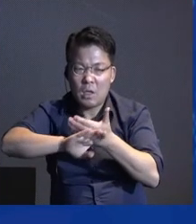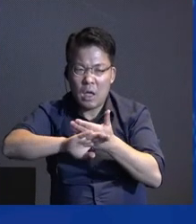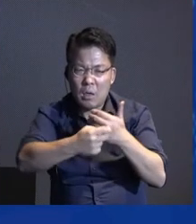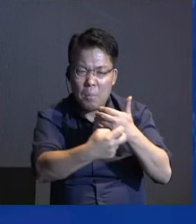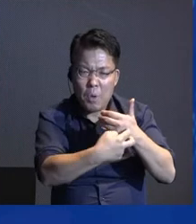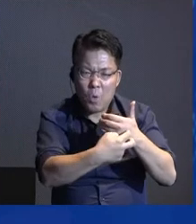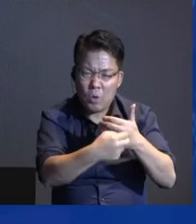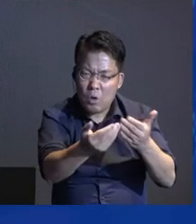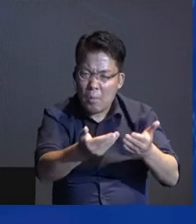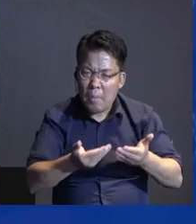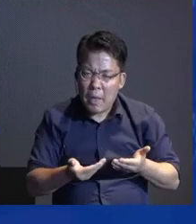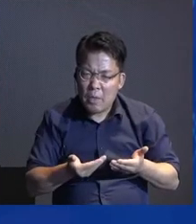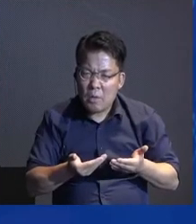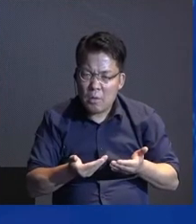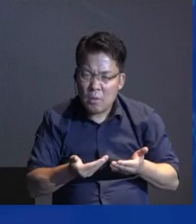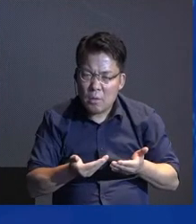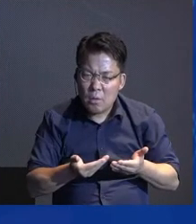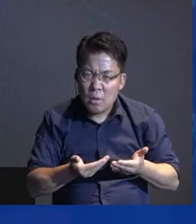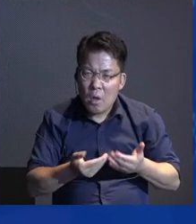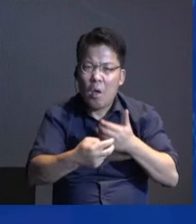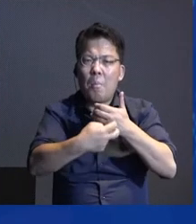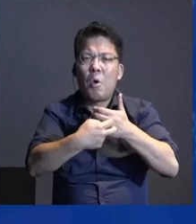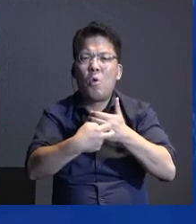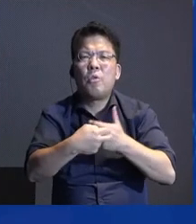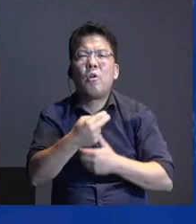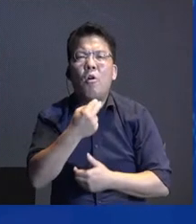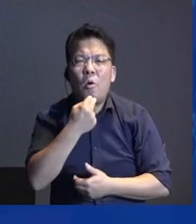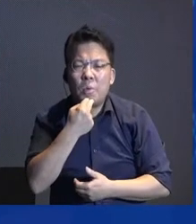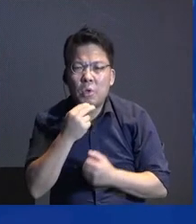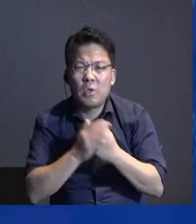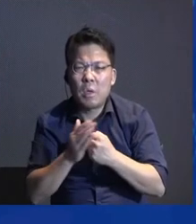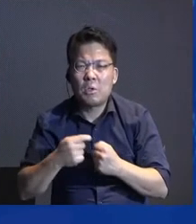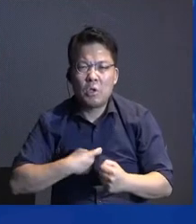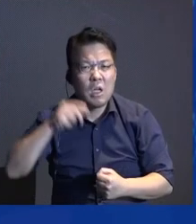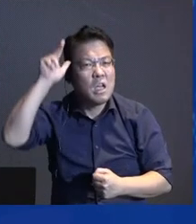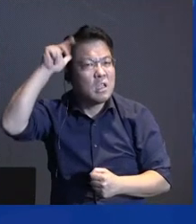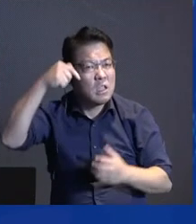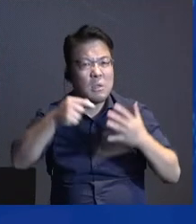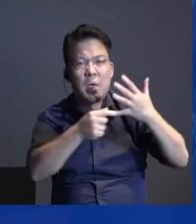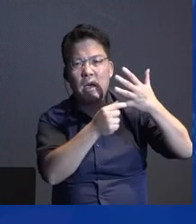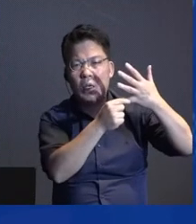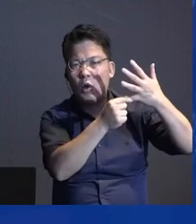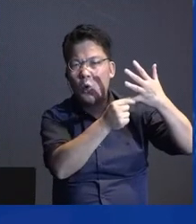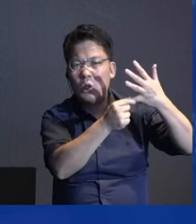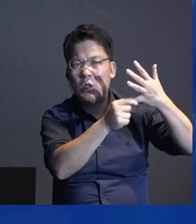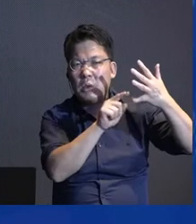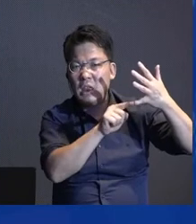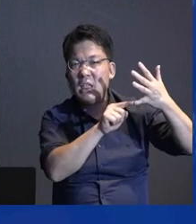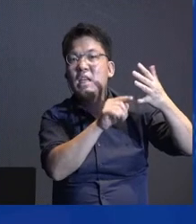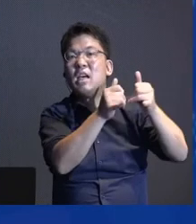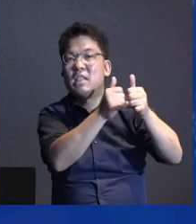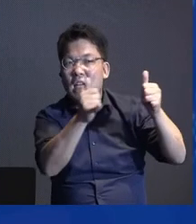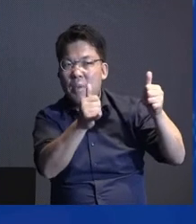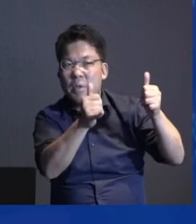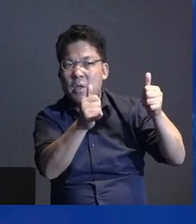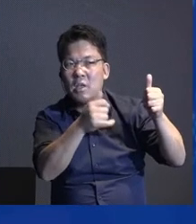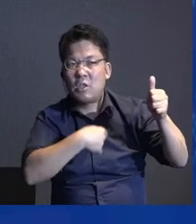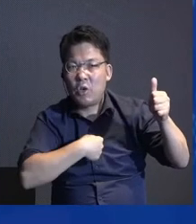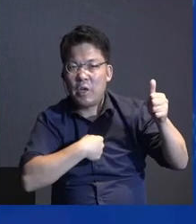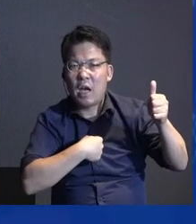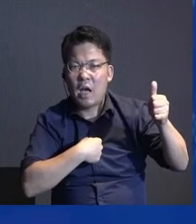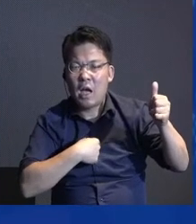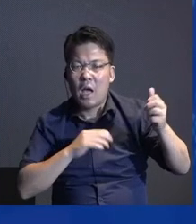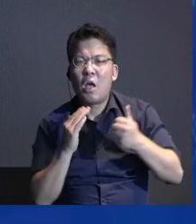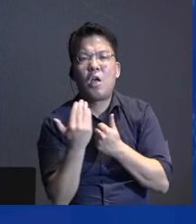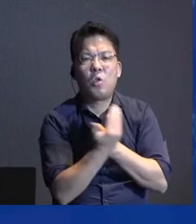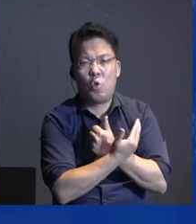When we take care of ourselves, we value not to be afraid of risks. Many nursing care facilities manage